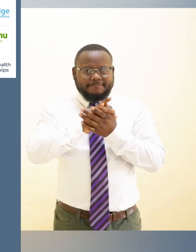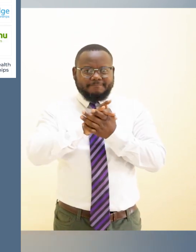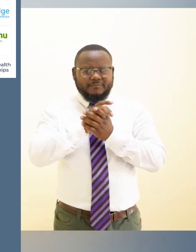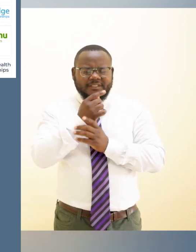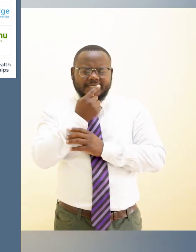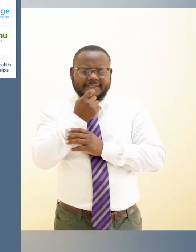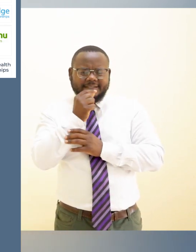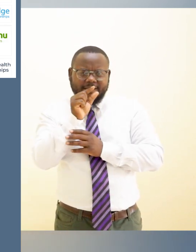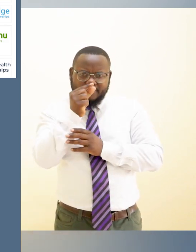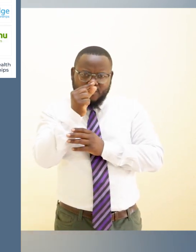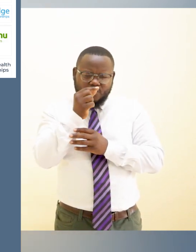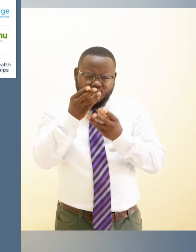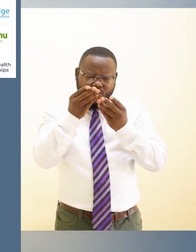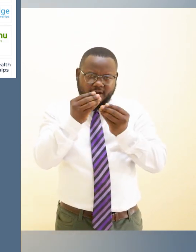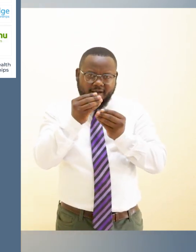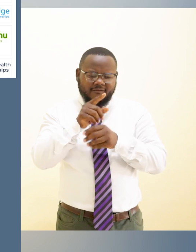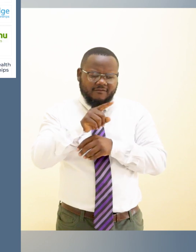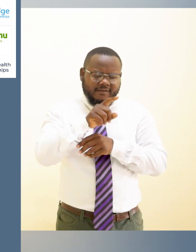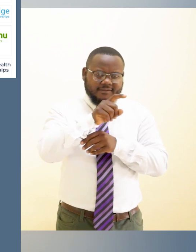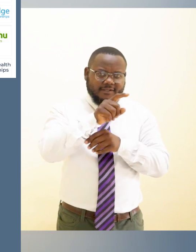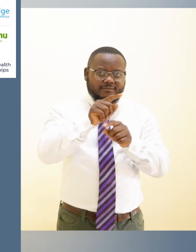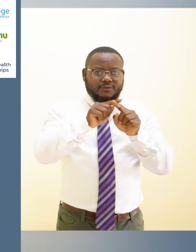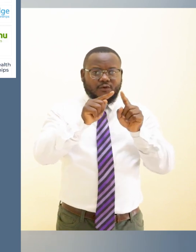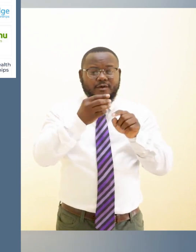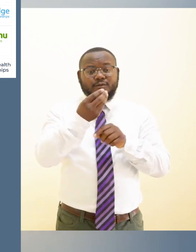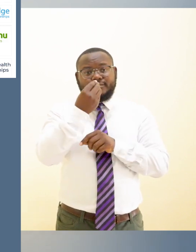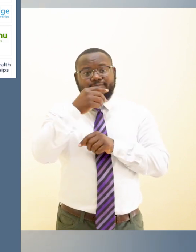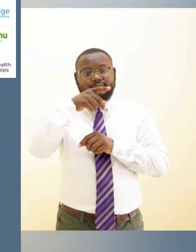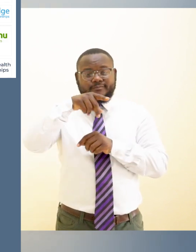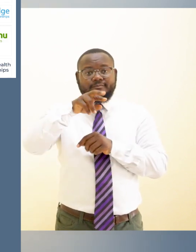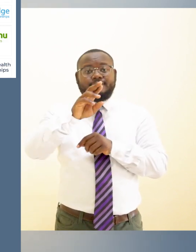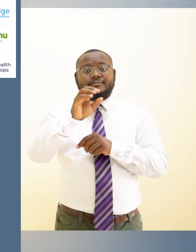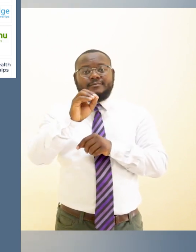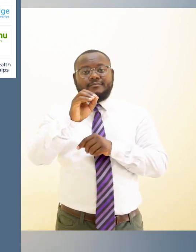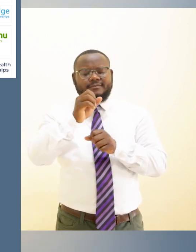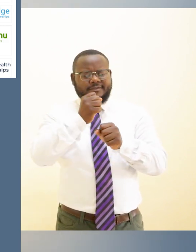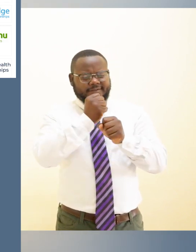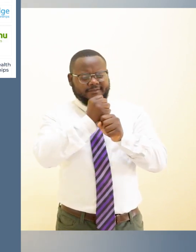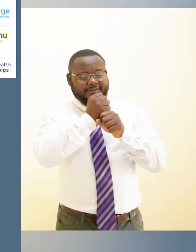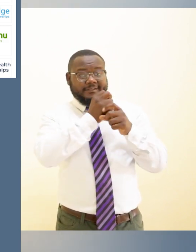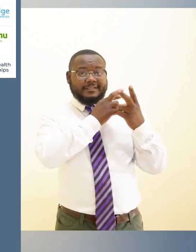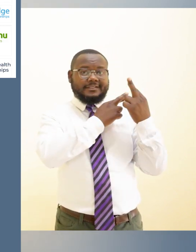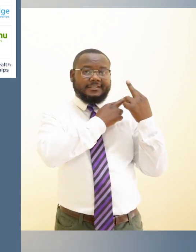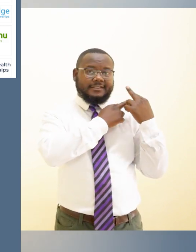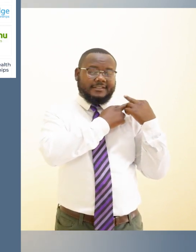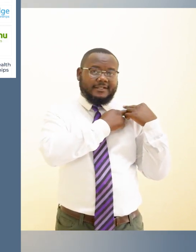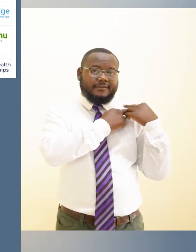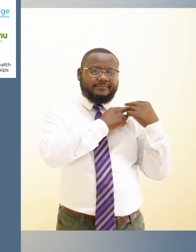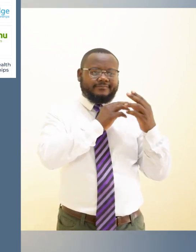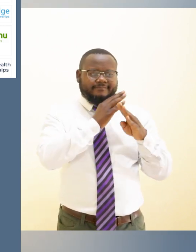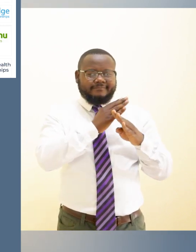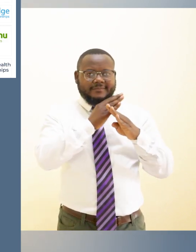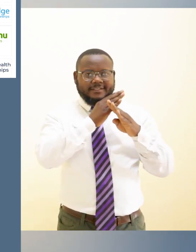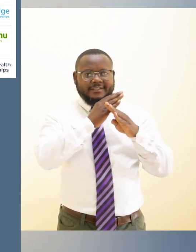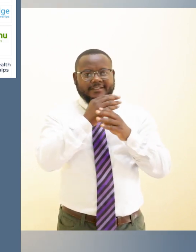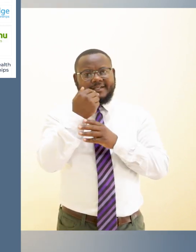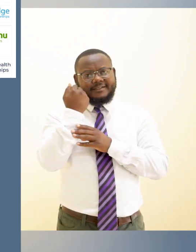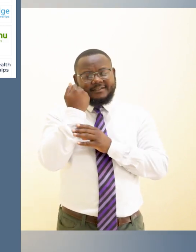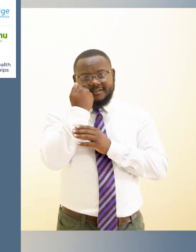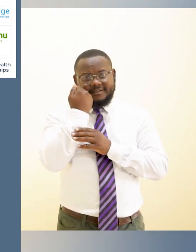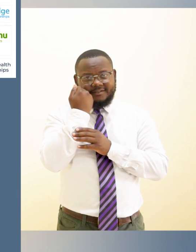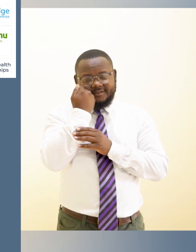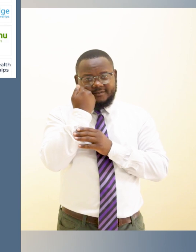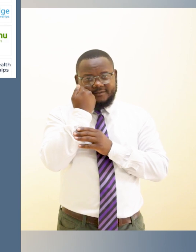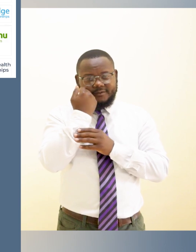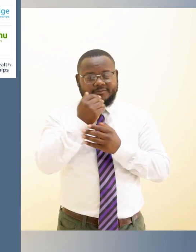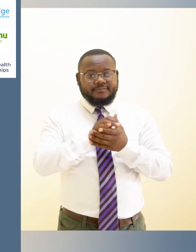slightly acidic, contains enzymes, lysozymes, and proteins, immunoglobulins, that plays a role